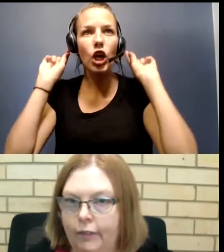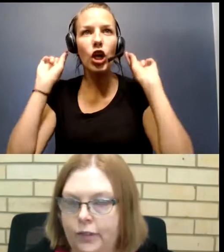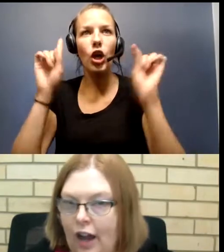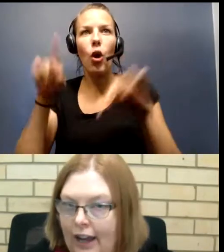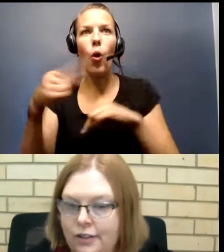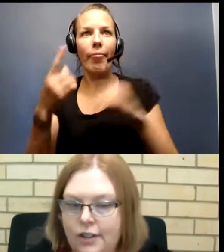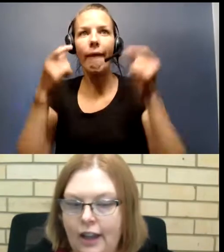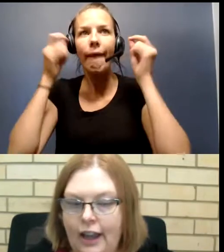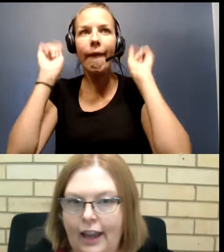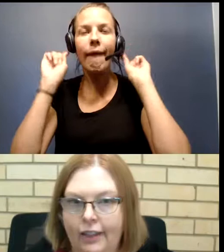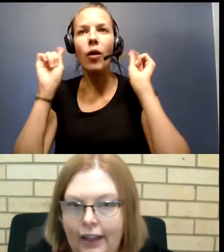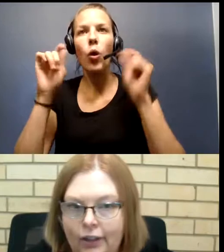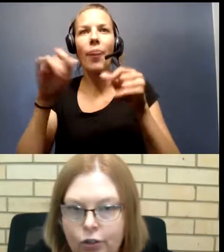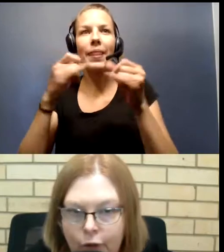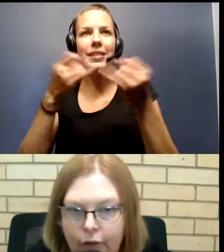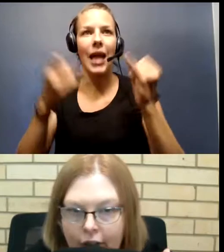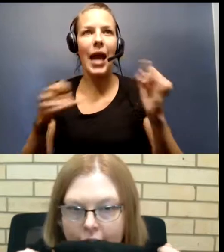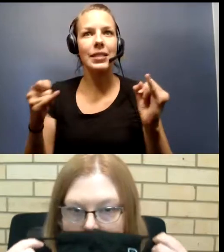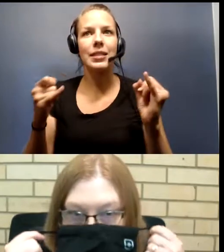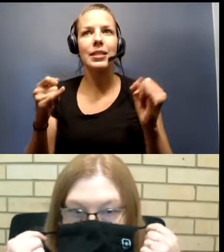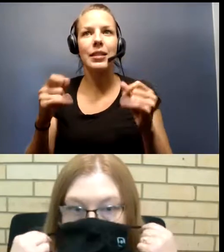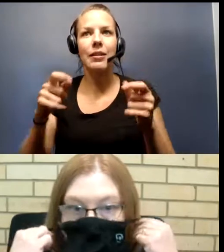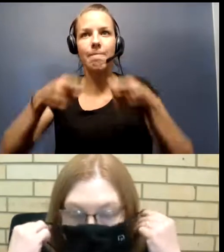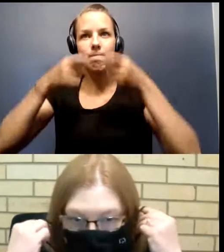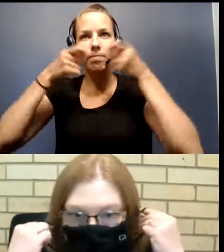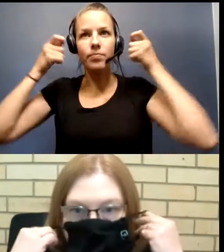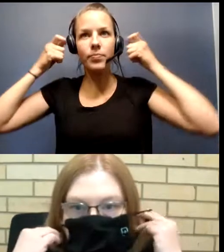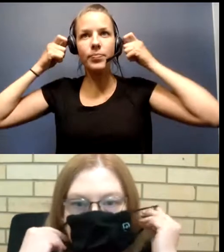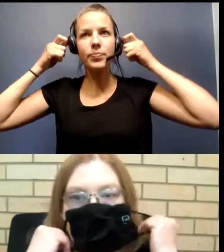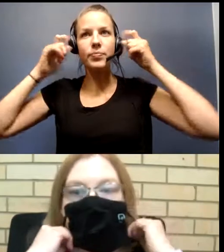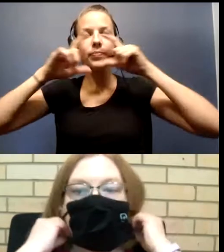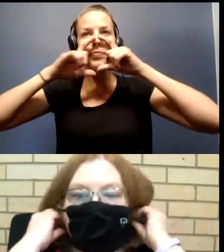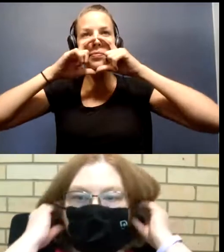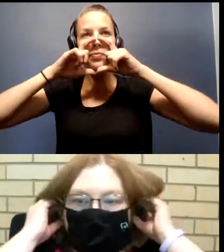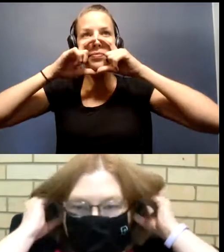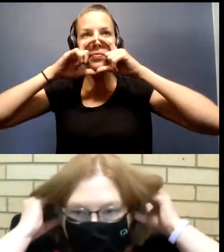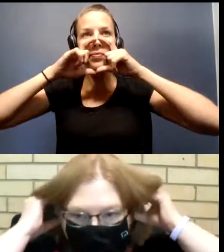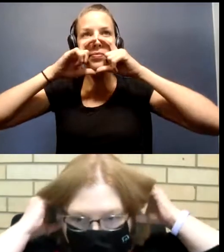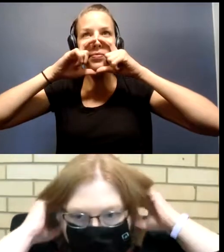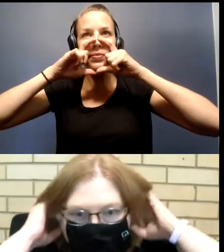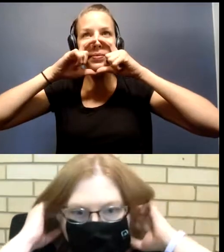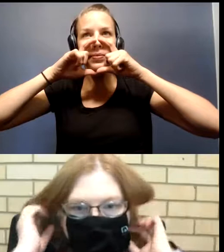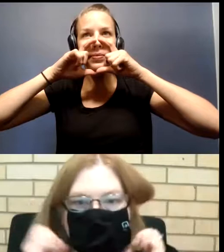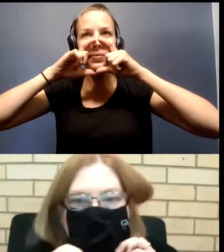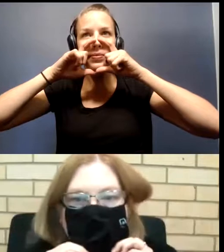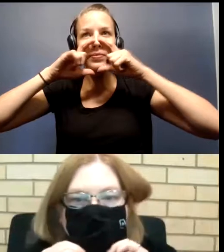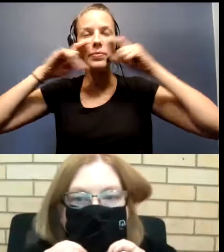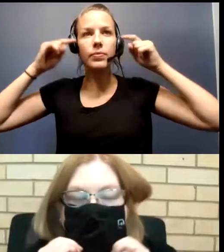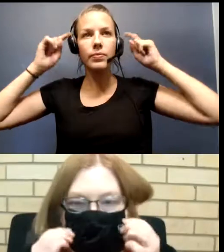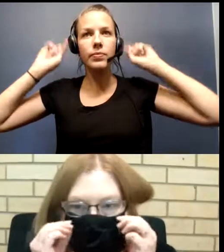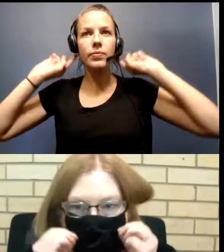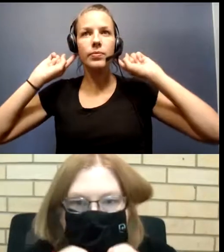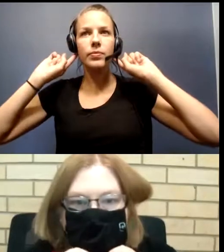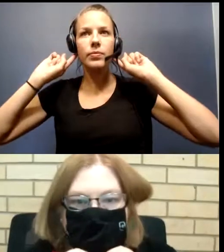the ties, and then to put it over your nose and your mouth, around your ears, and